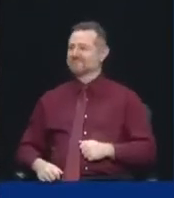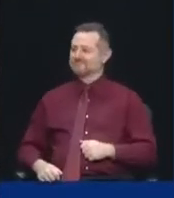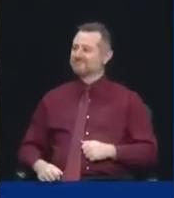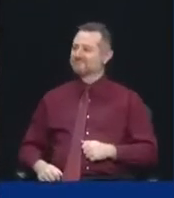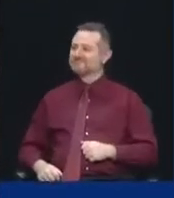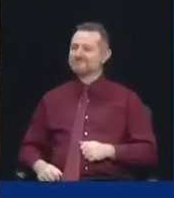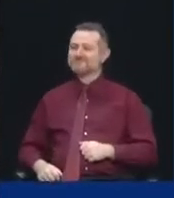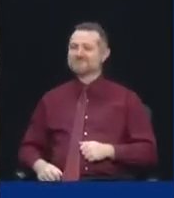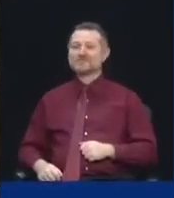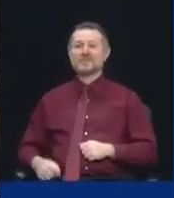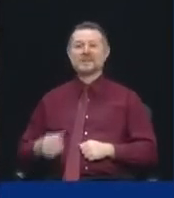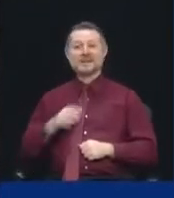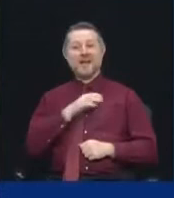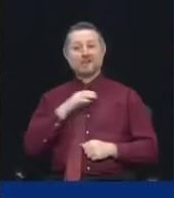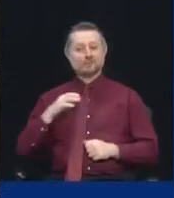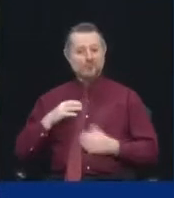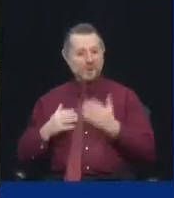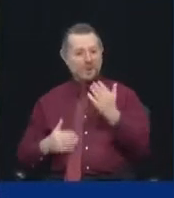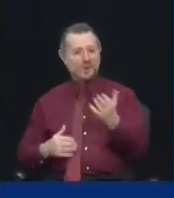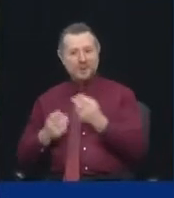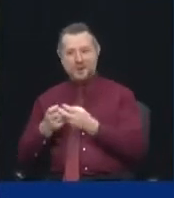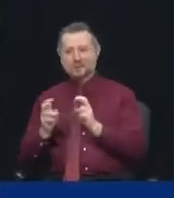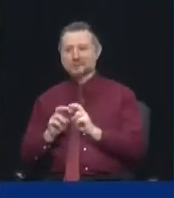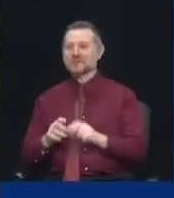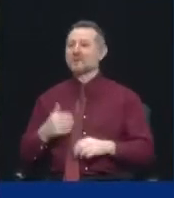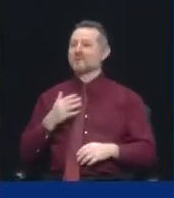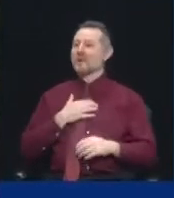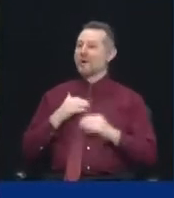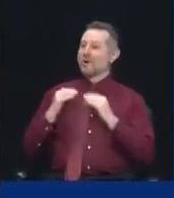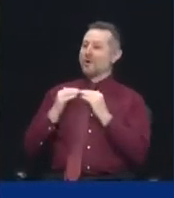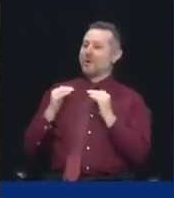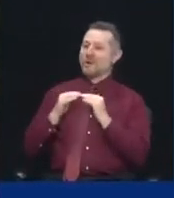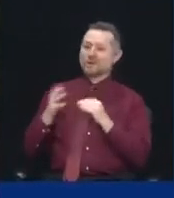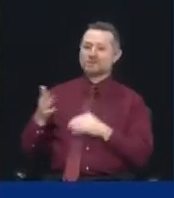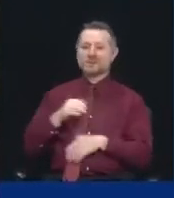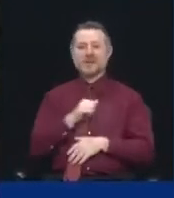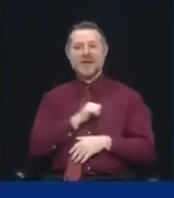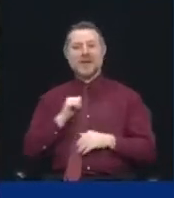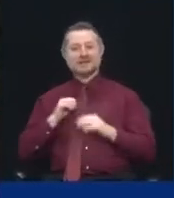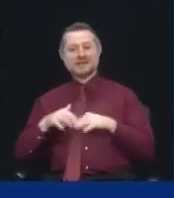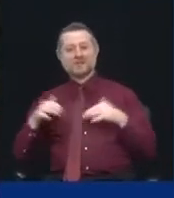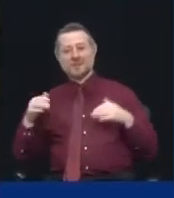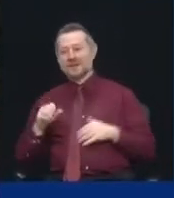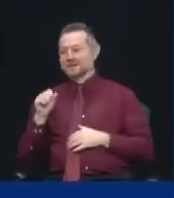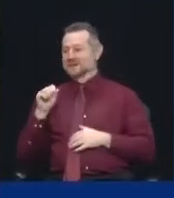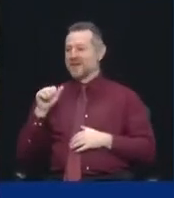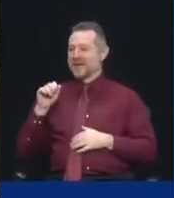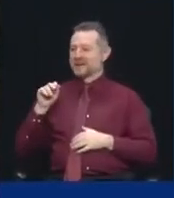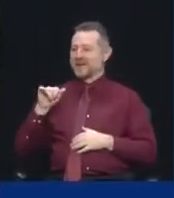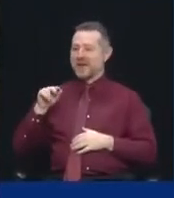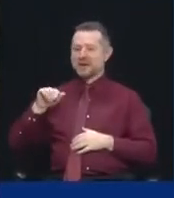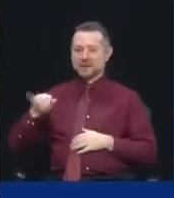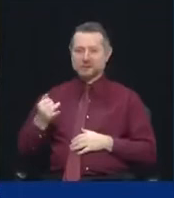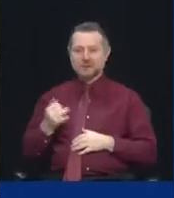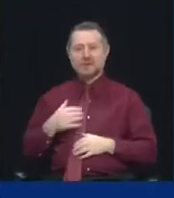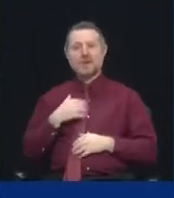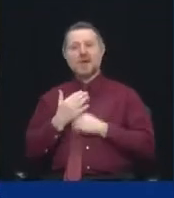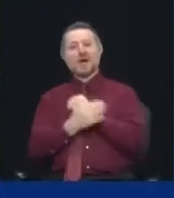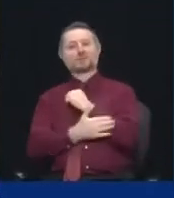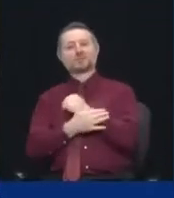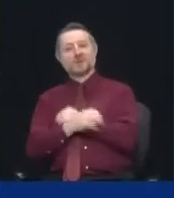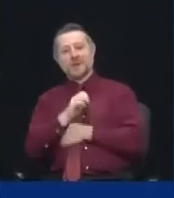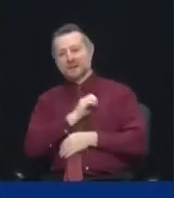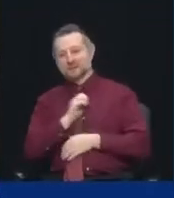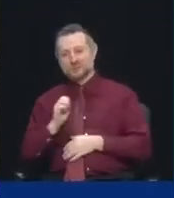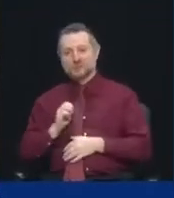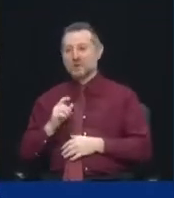and the council, my colleague Assemblyman Sage, and of course the county executive, and the governor